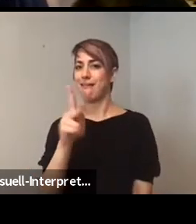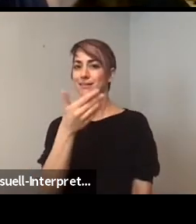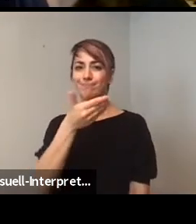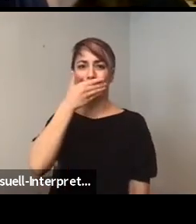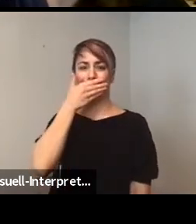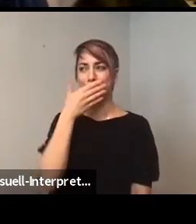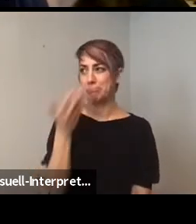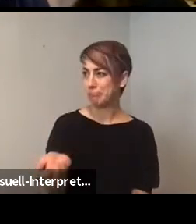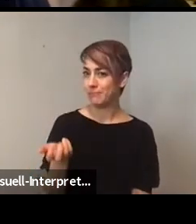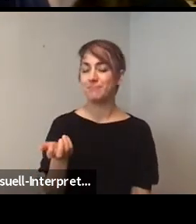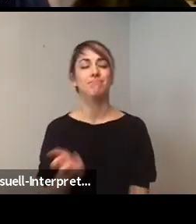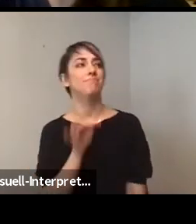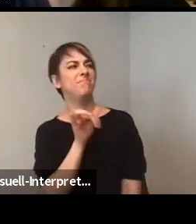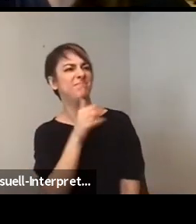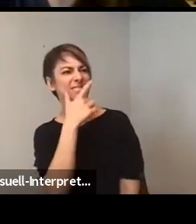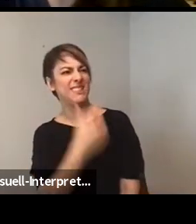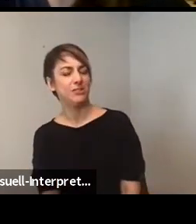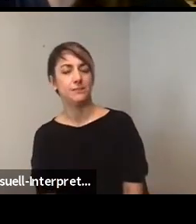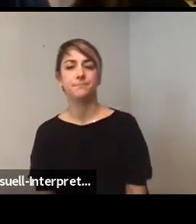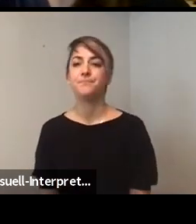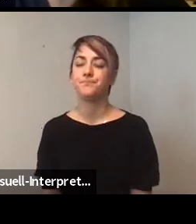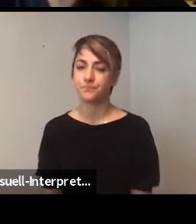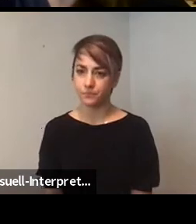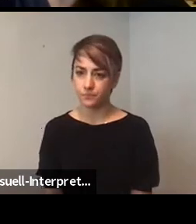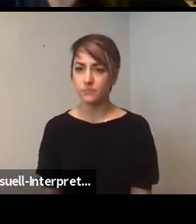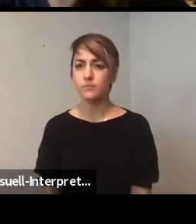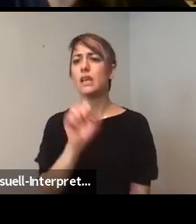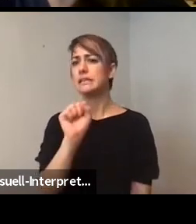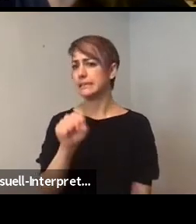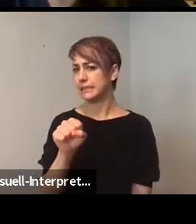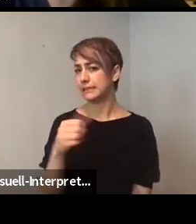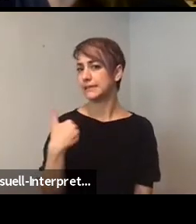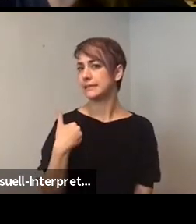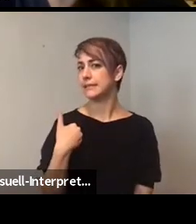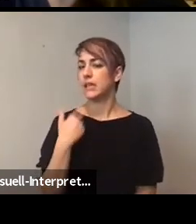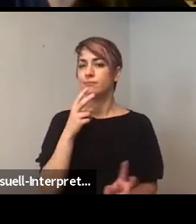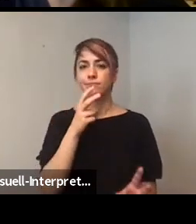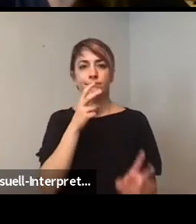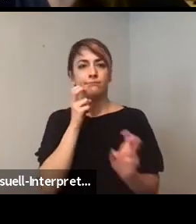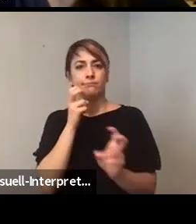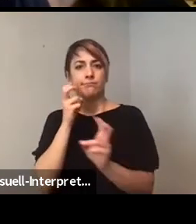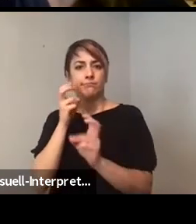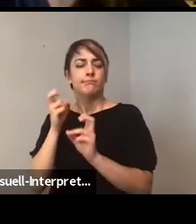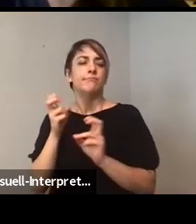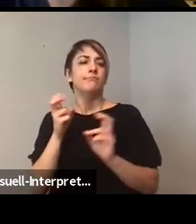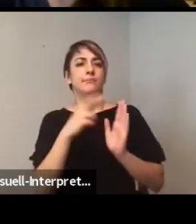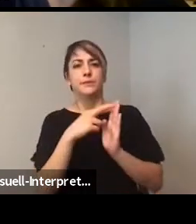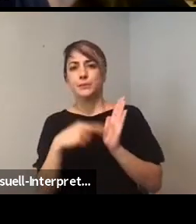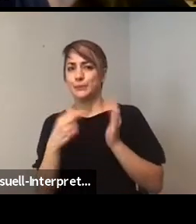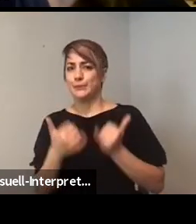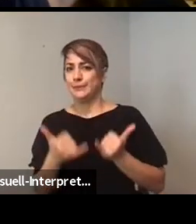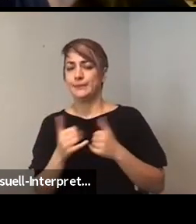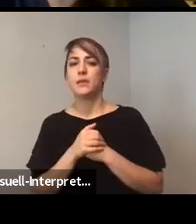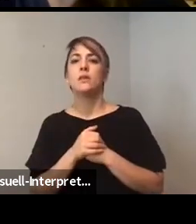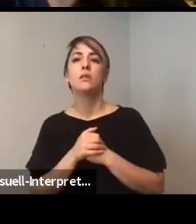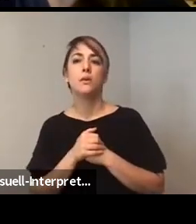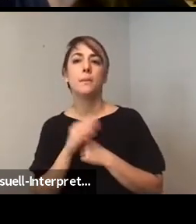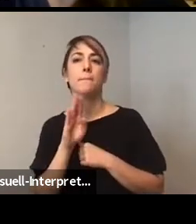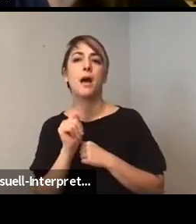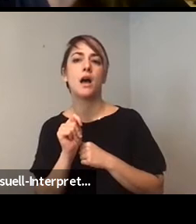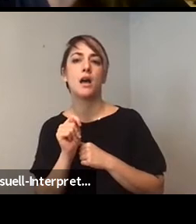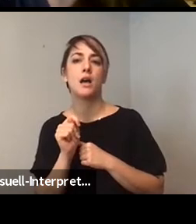that although there are restrictions still in place there, that you are sort of some way down the line from